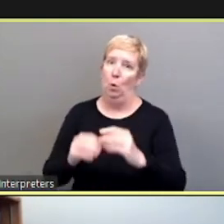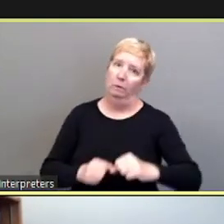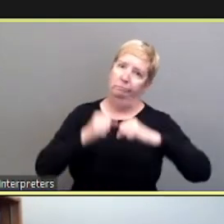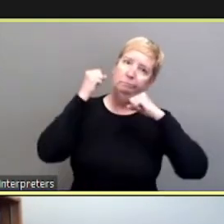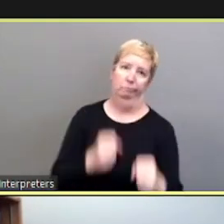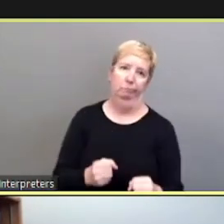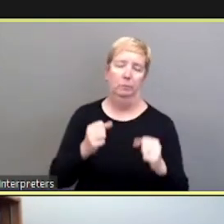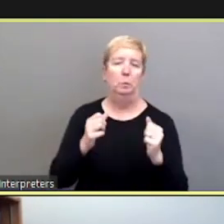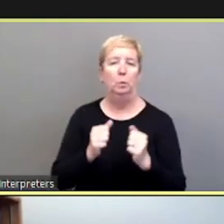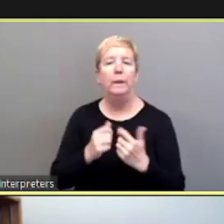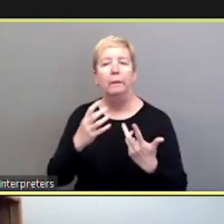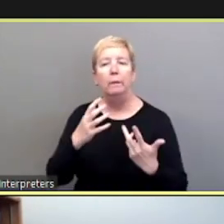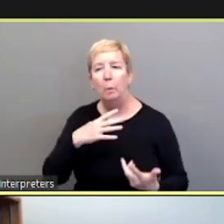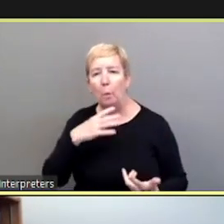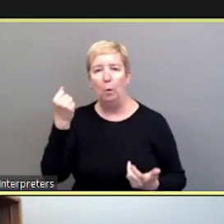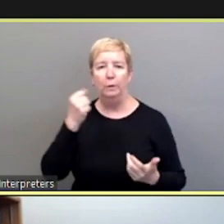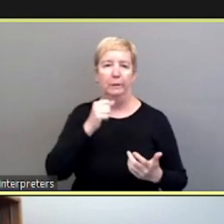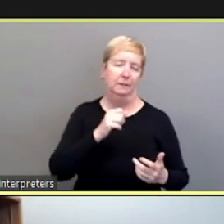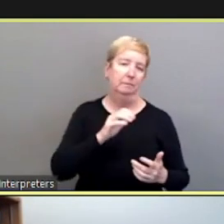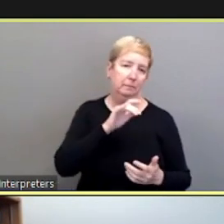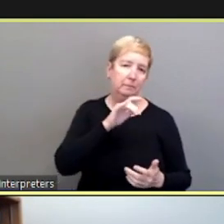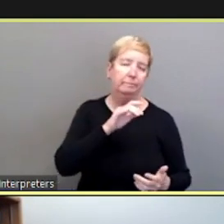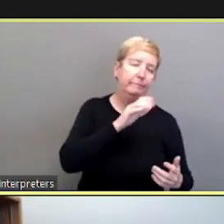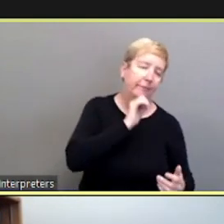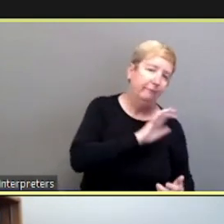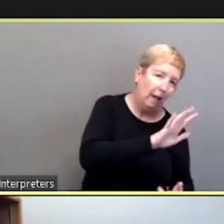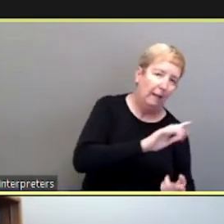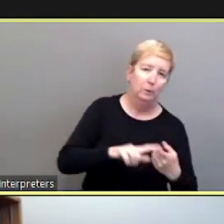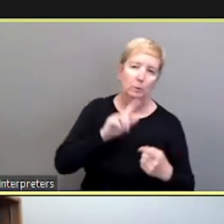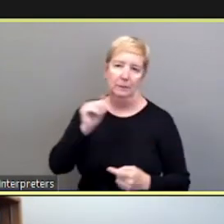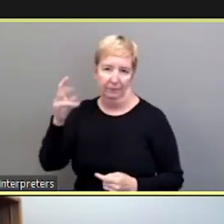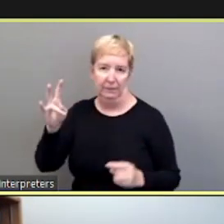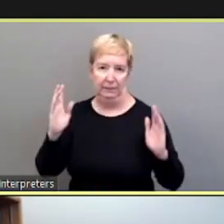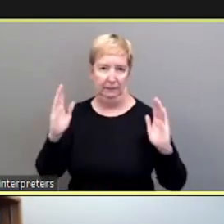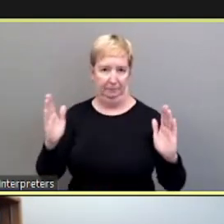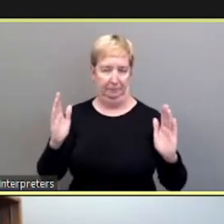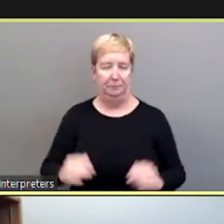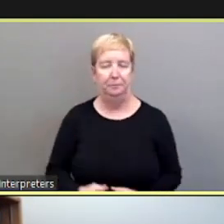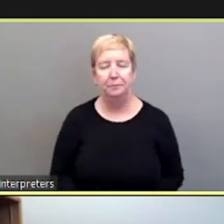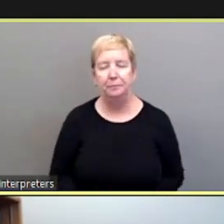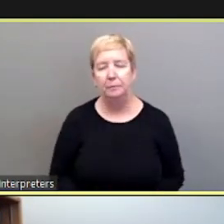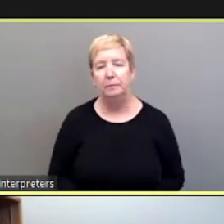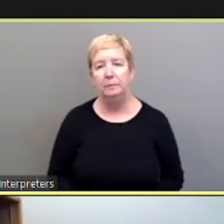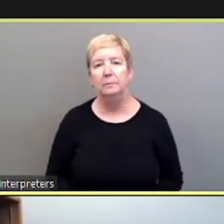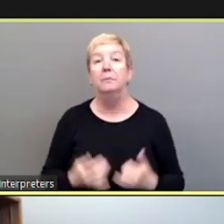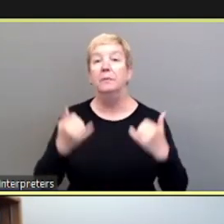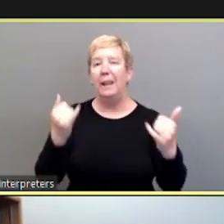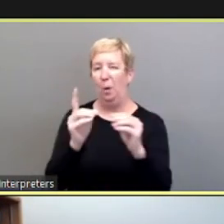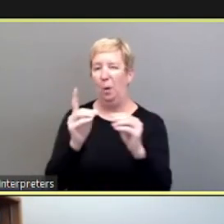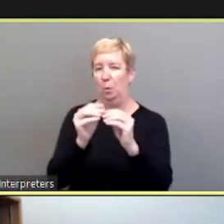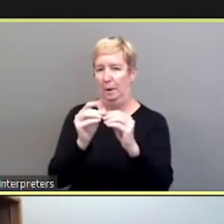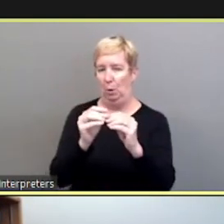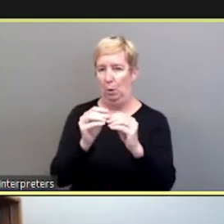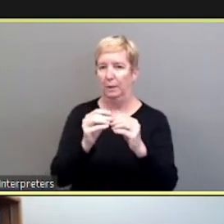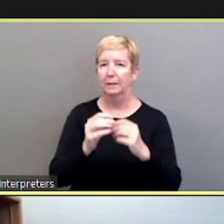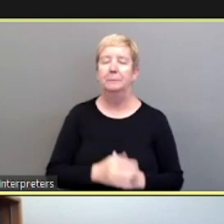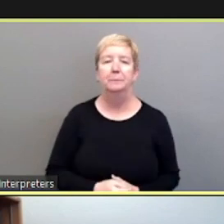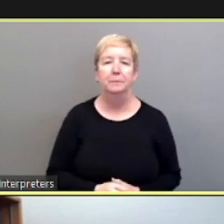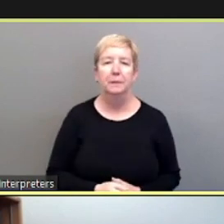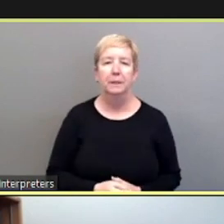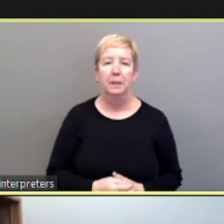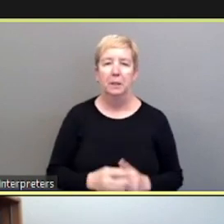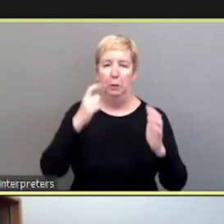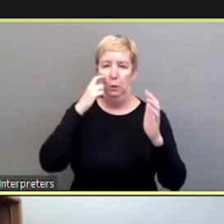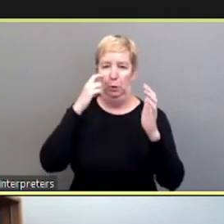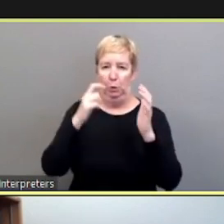the lower graph there amongst 5 to 17-year-olds. And let me show you this last slide where we zone in on this